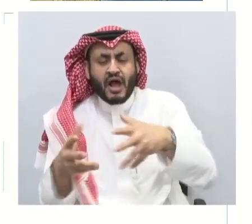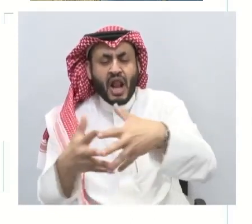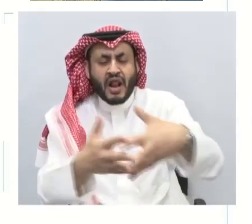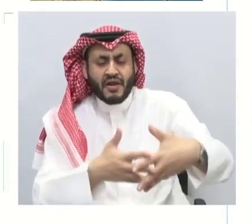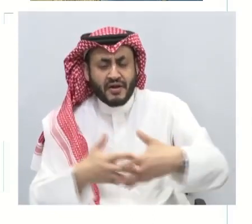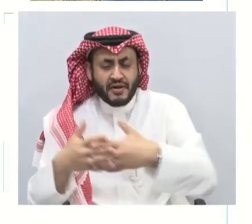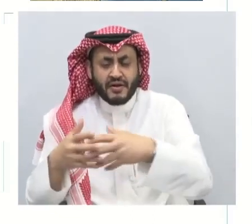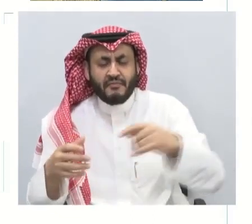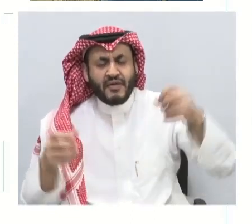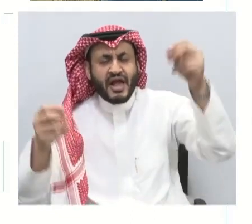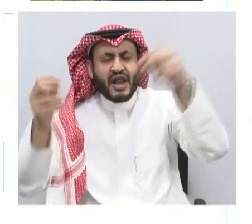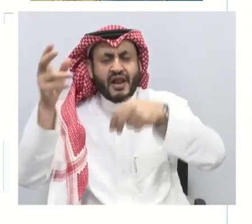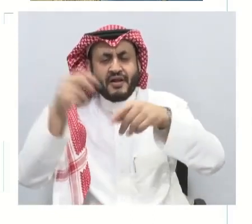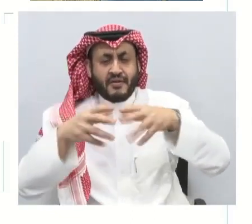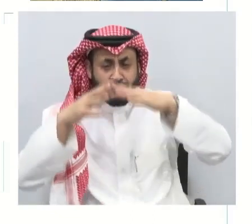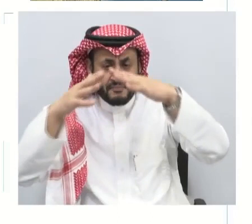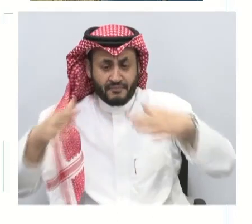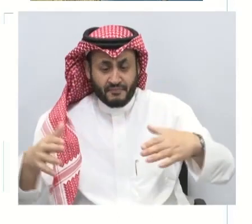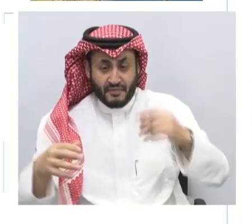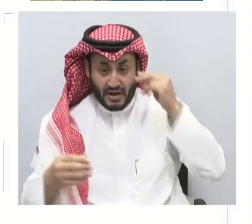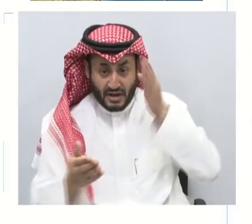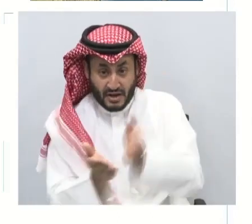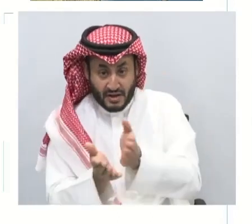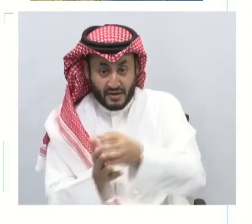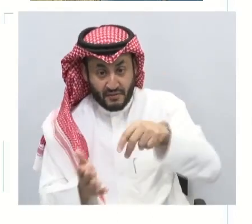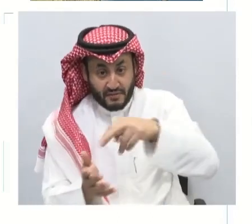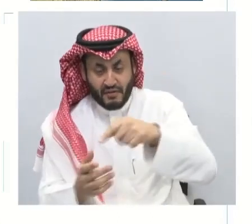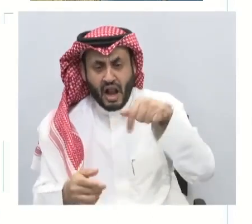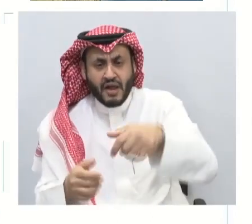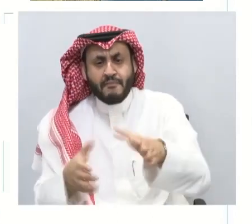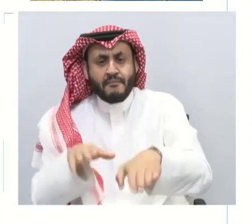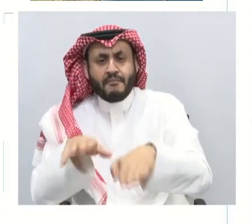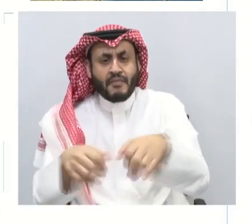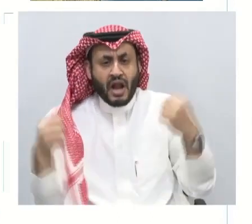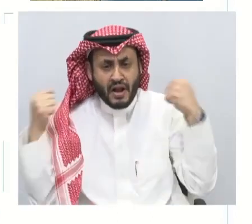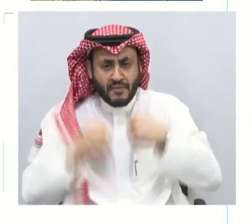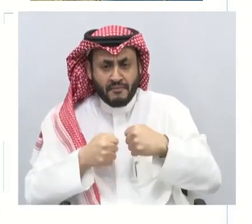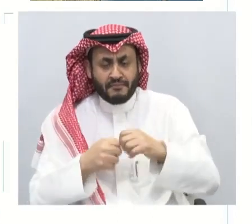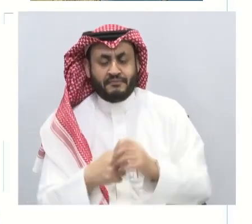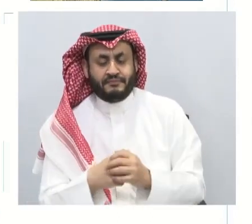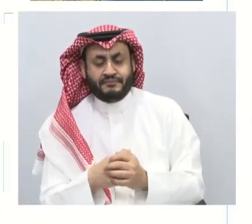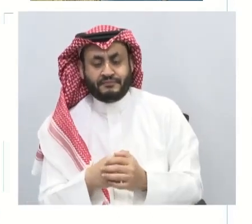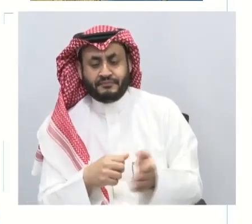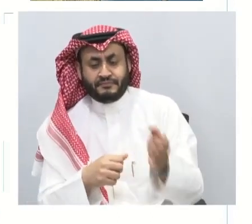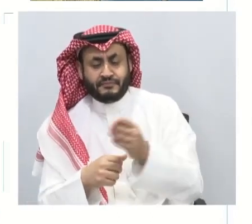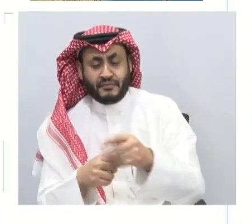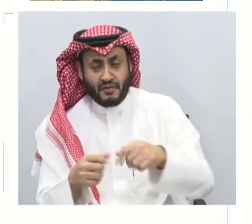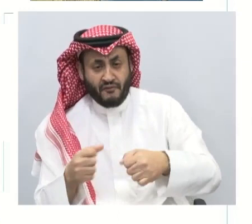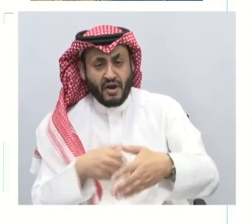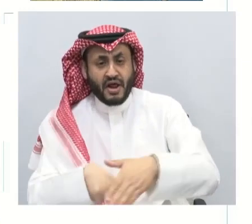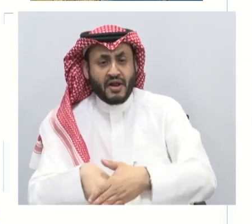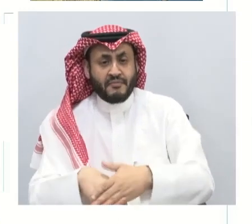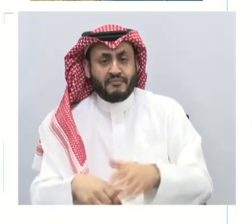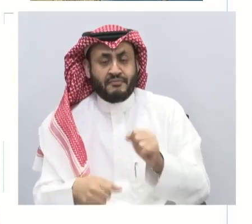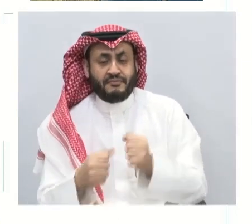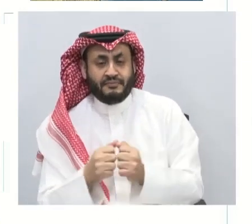snow in the mountains. If you're planning to go there, don't forget your boots and jackets. And now for sports, here is